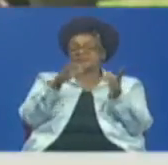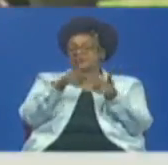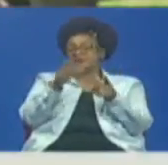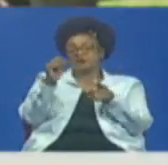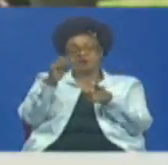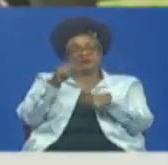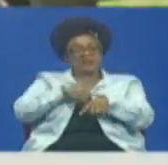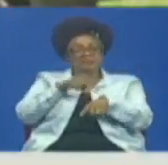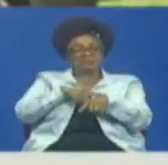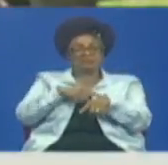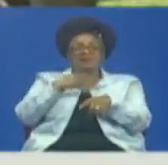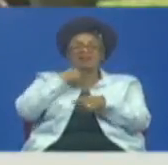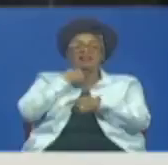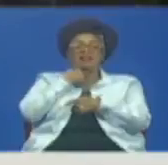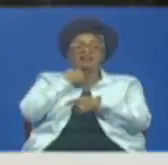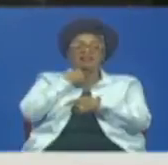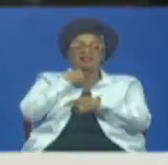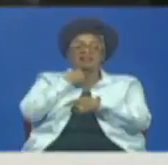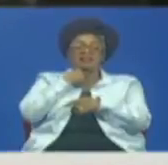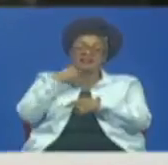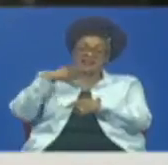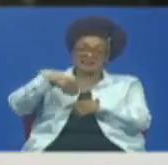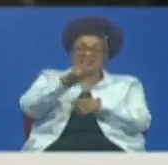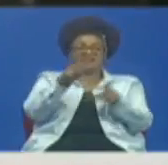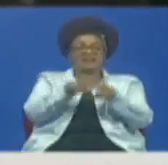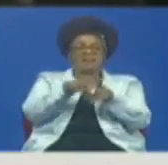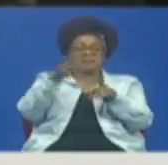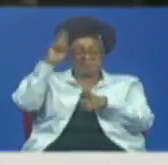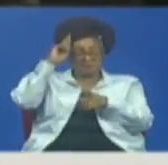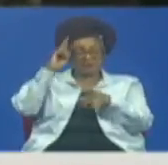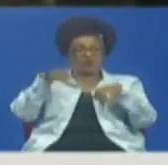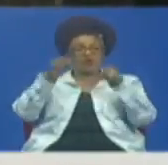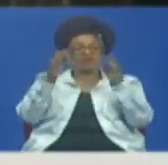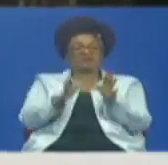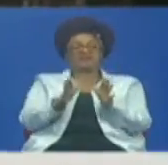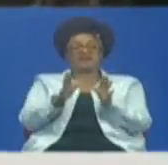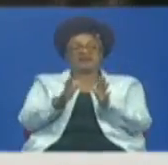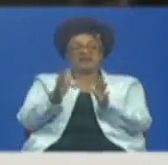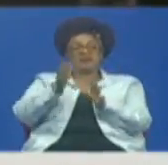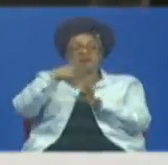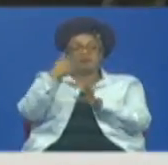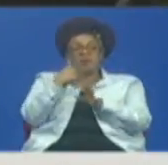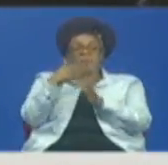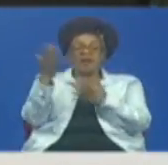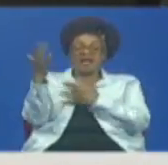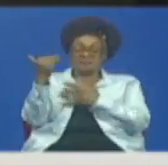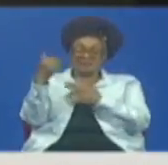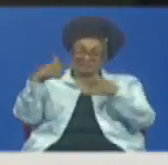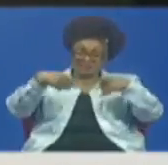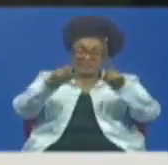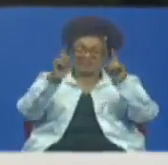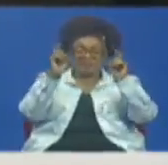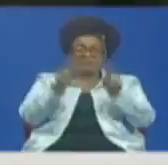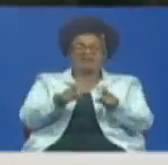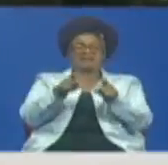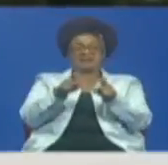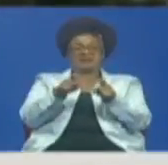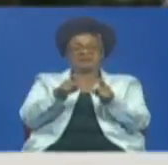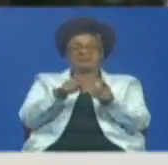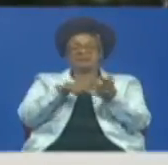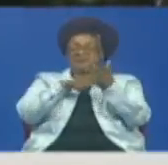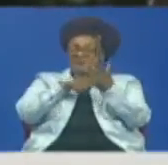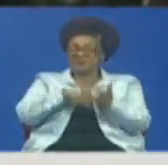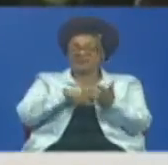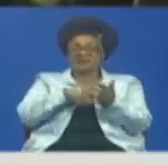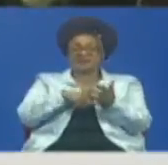Kipsang is also a police officer. One would expect that he'd be the one enforcing the law, but at the